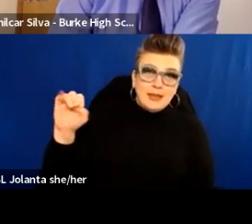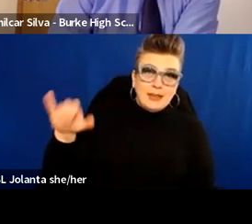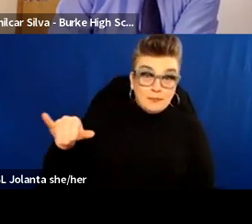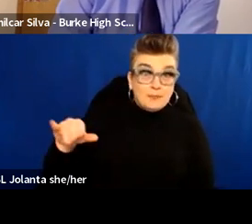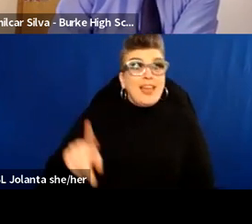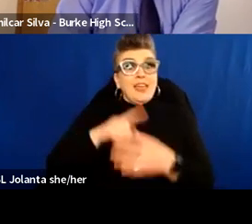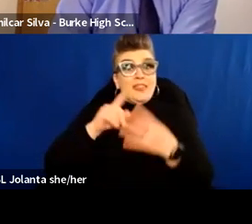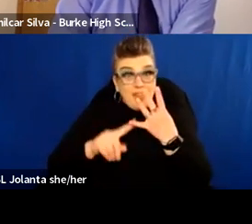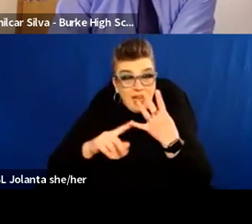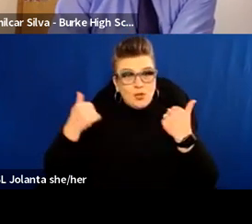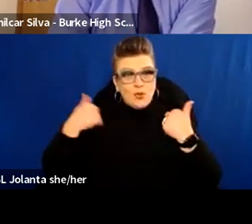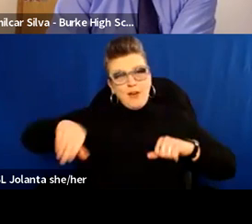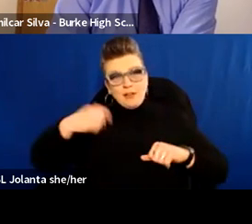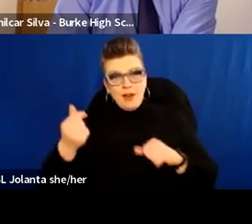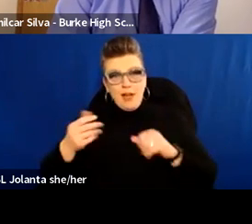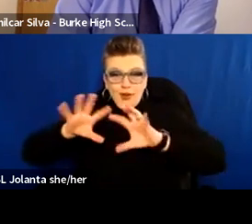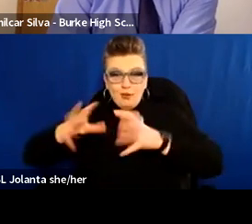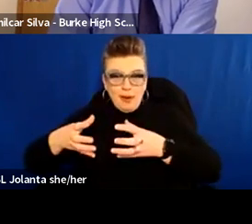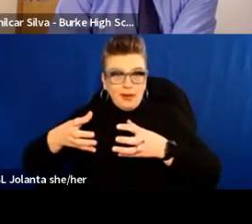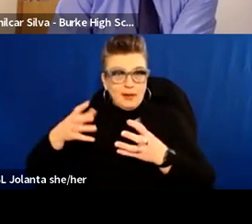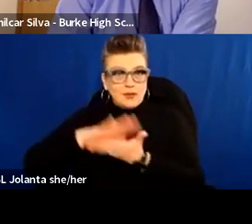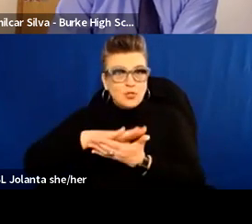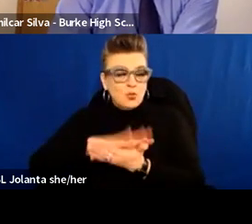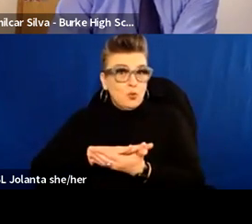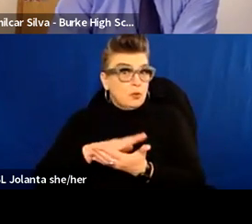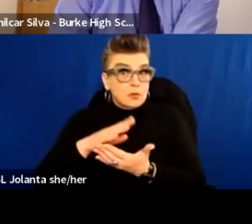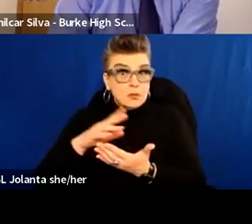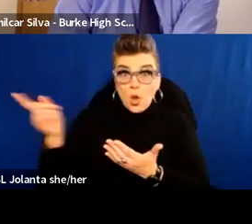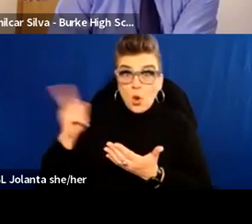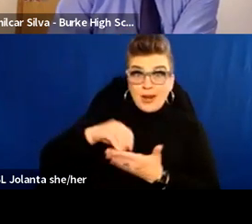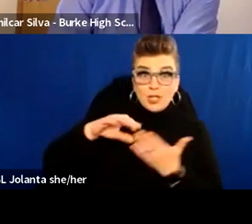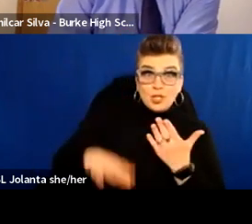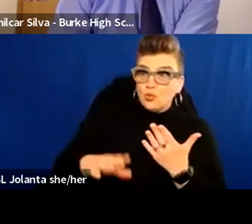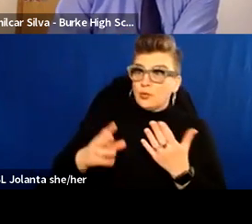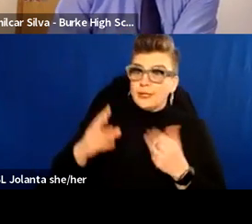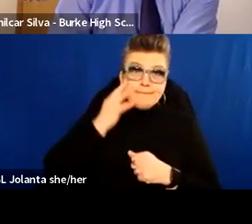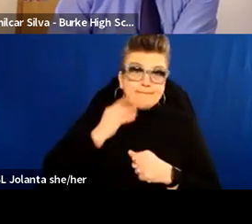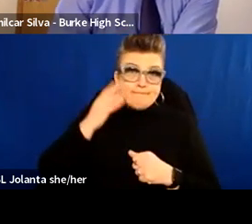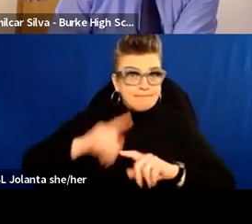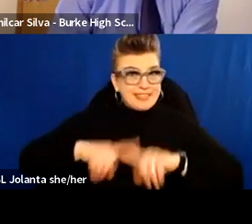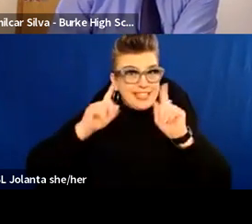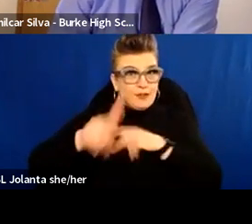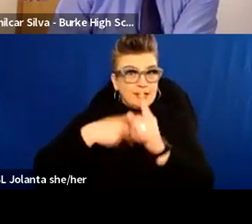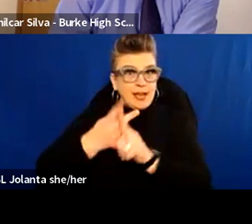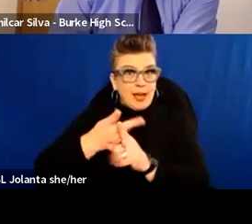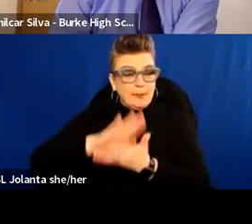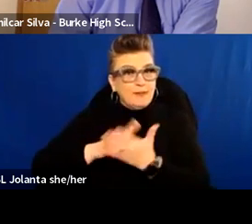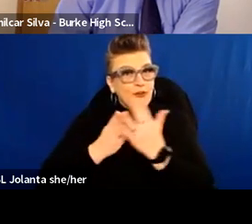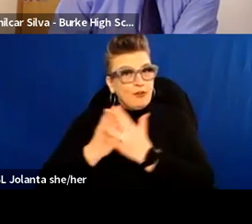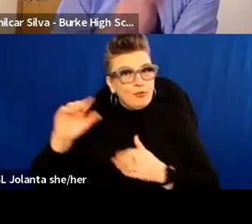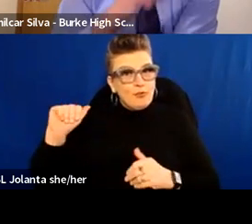provide students a different type of experience through the alternative